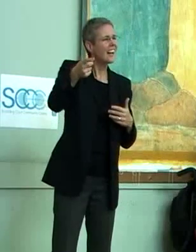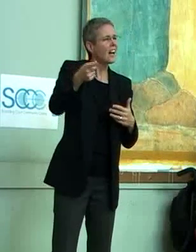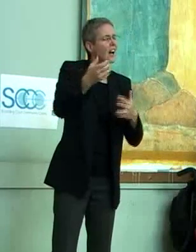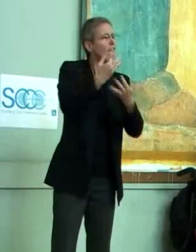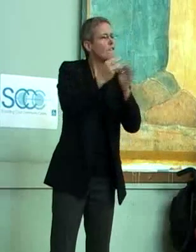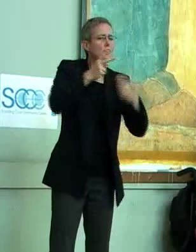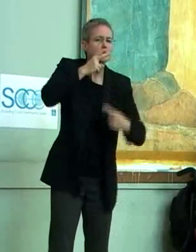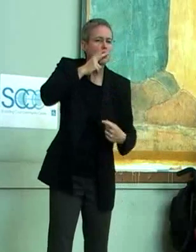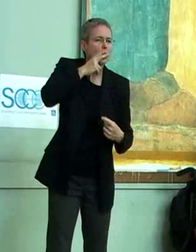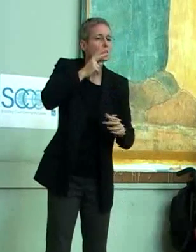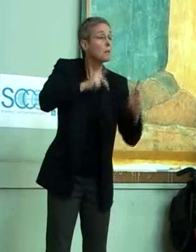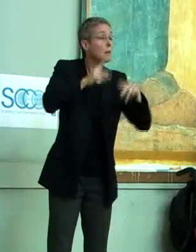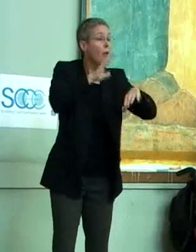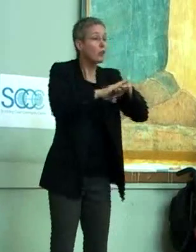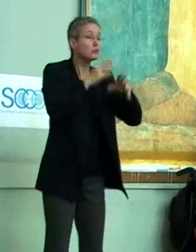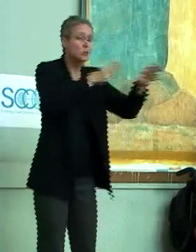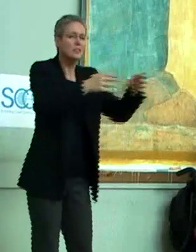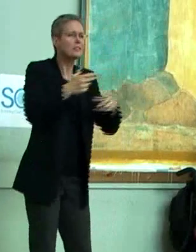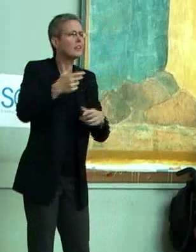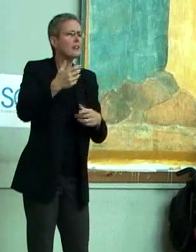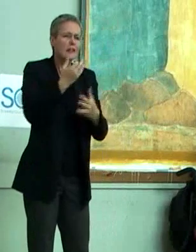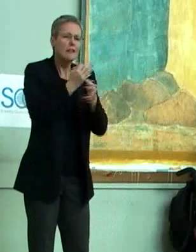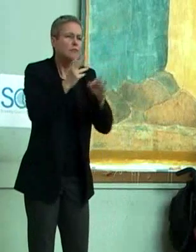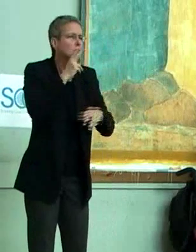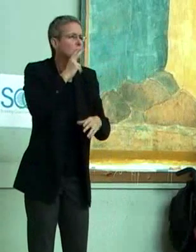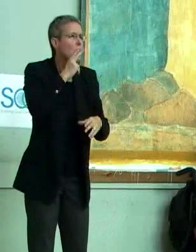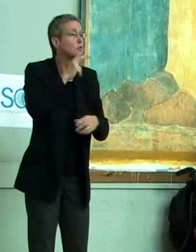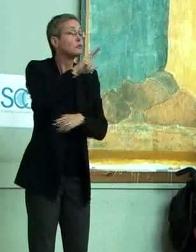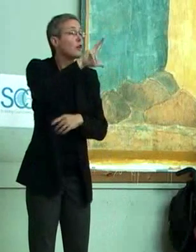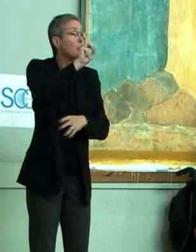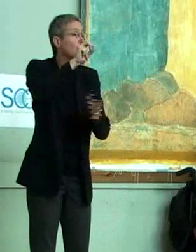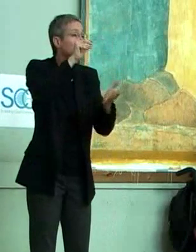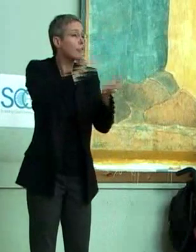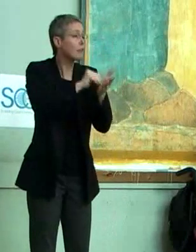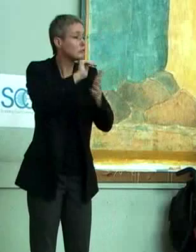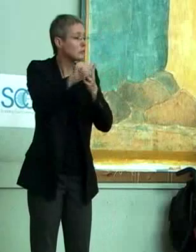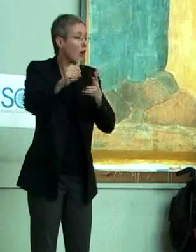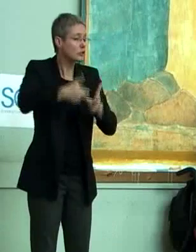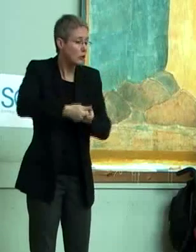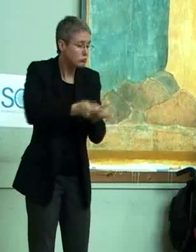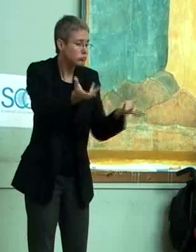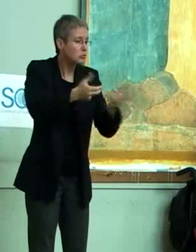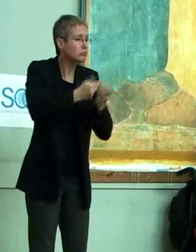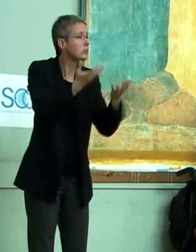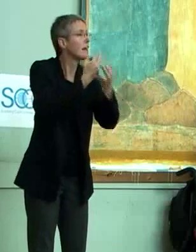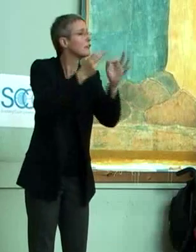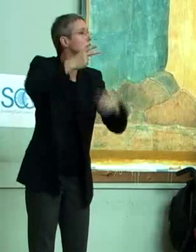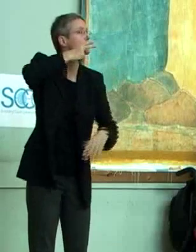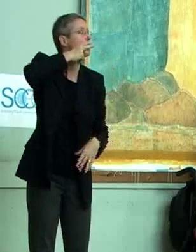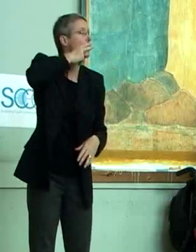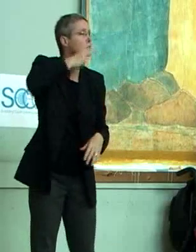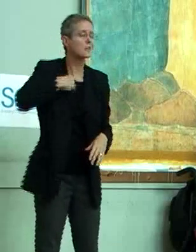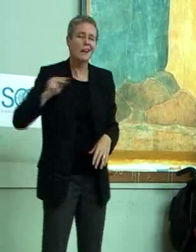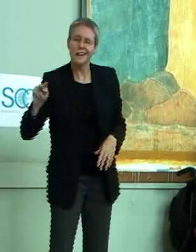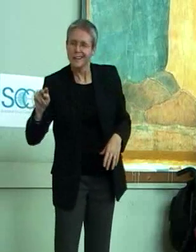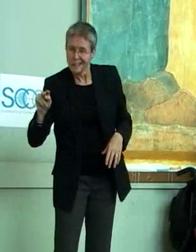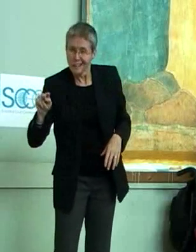free cigarettes to the homeless. We spend $30,000 a year on handing out free cigarettes to the homeless, okay? Then I found out